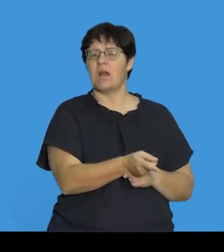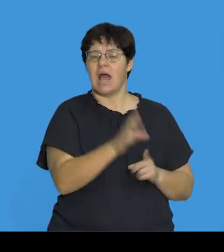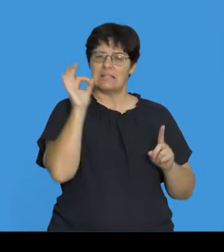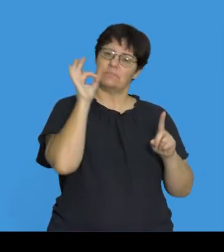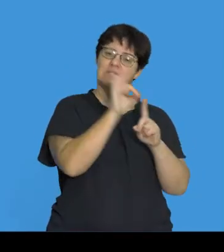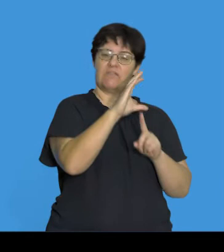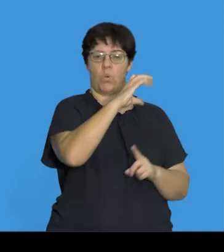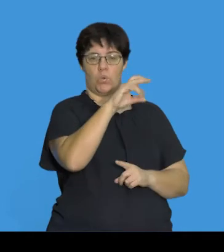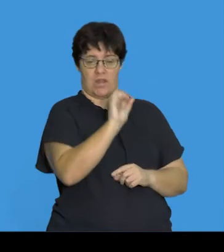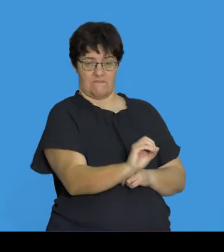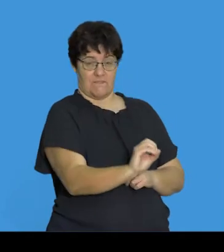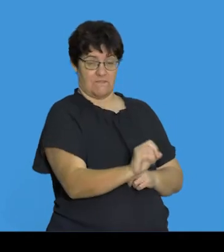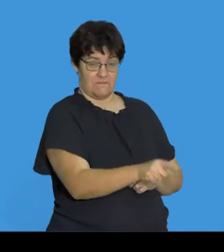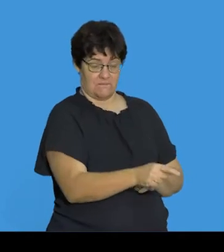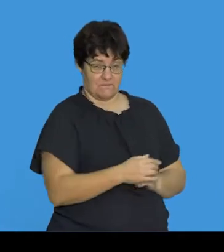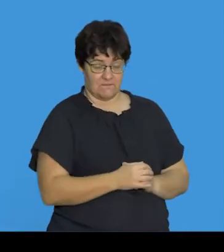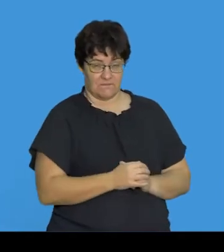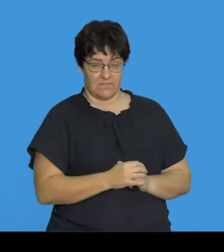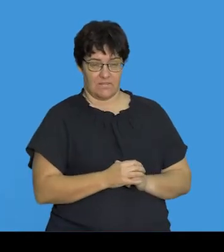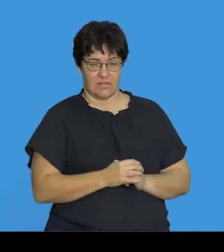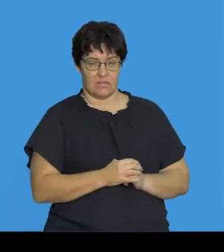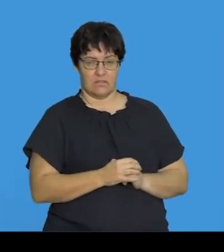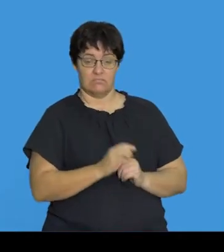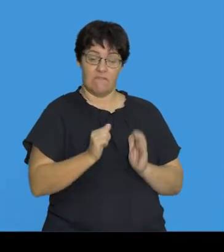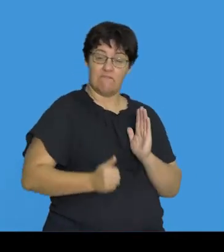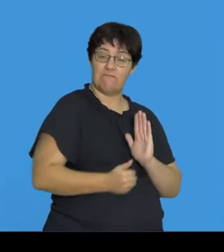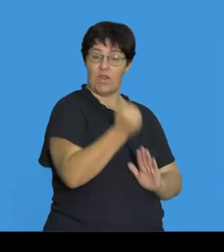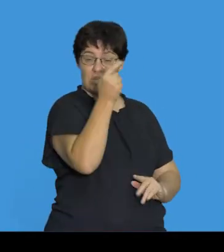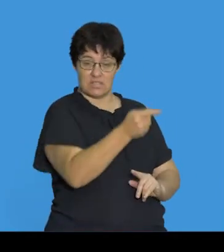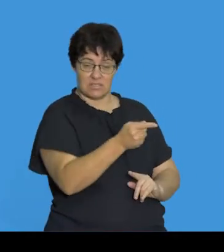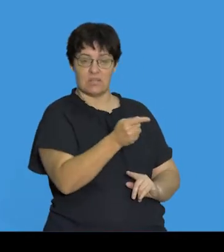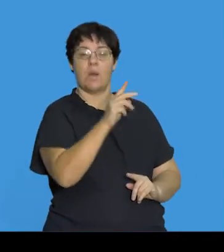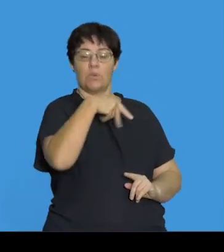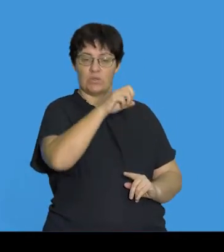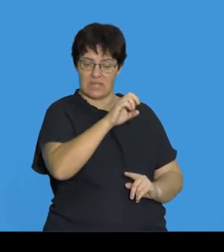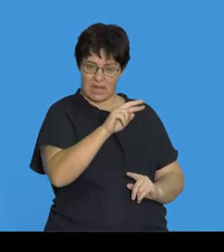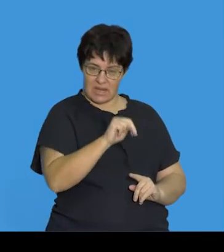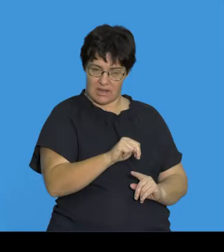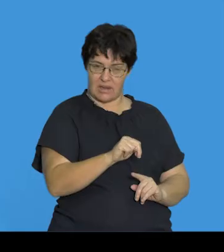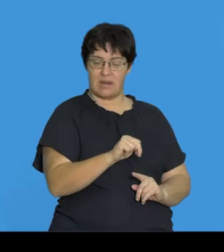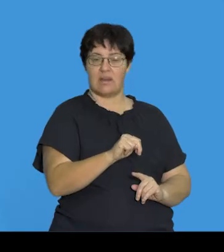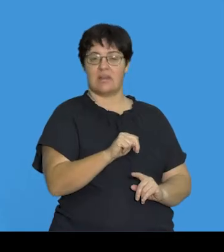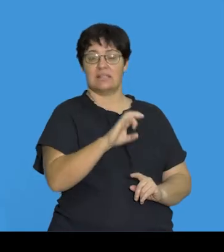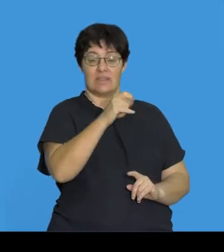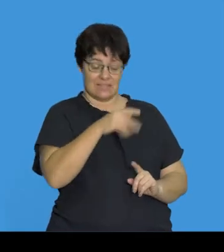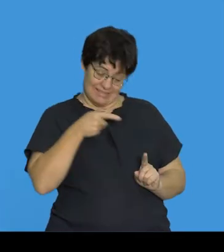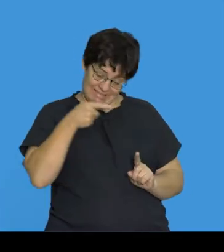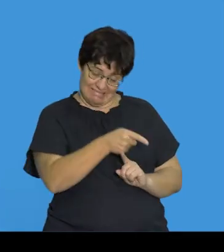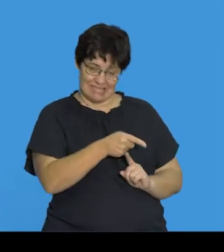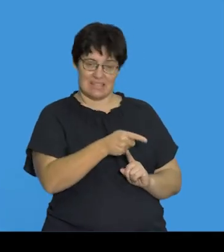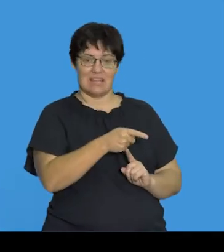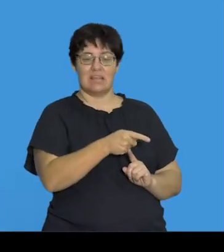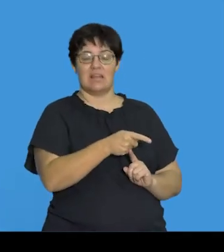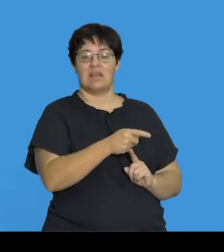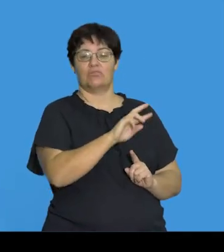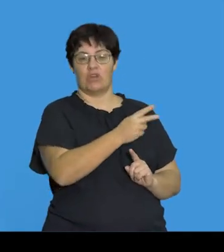a specific code. So the first step in protein synthesis is called transcription, and